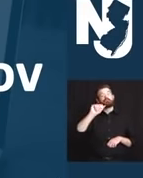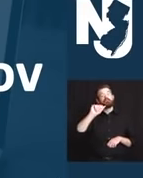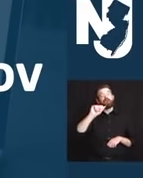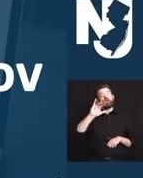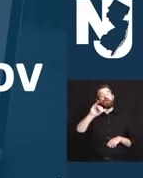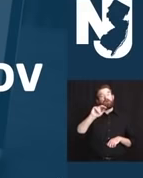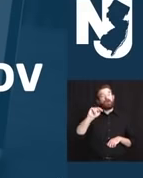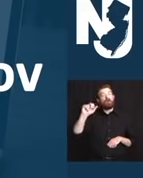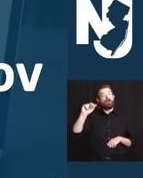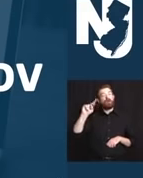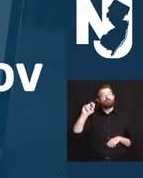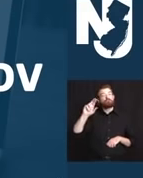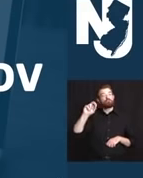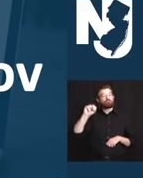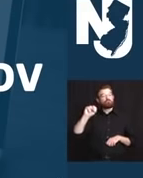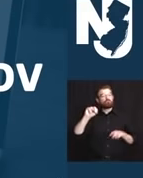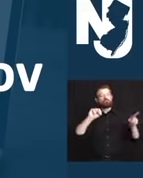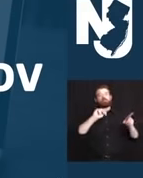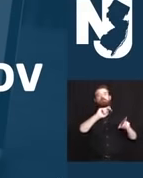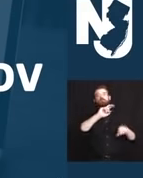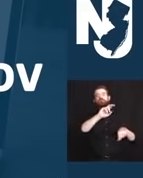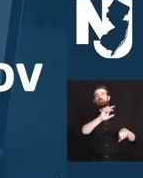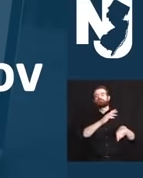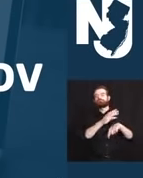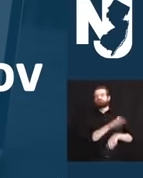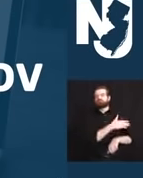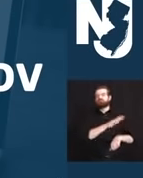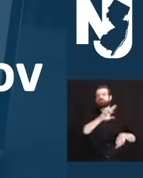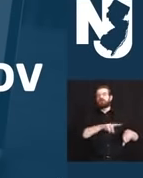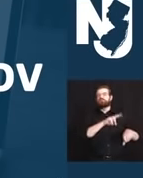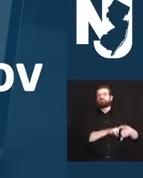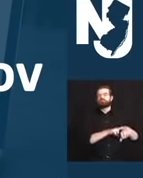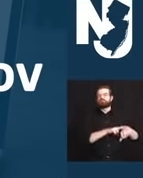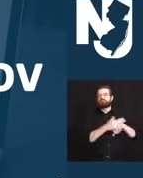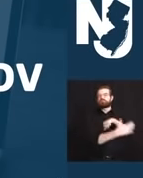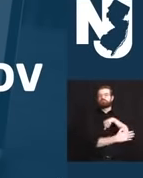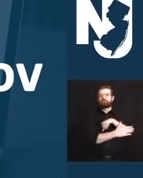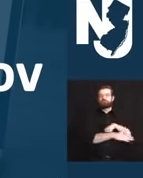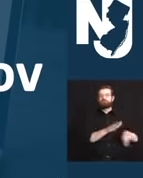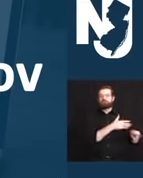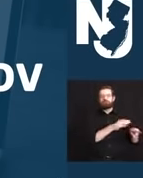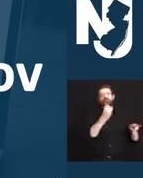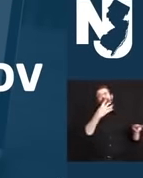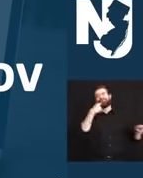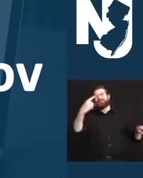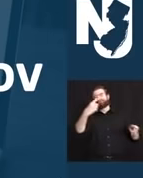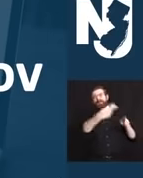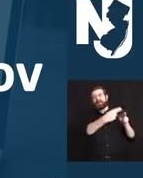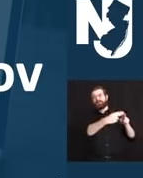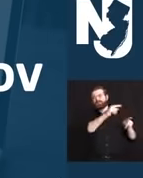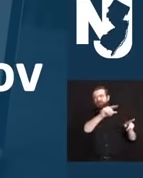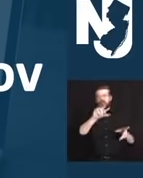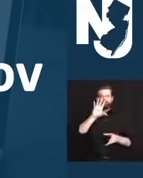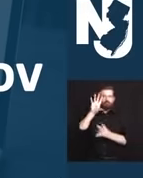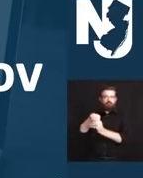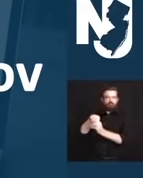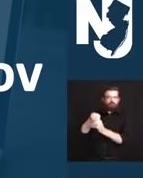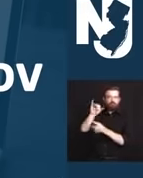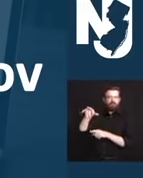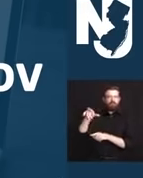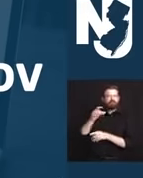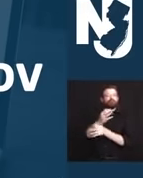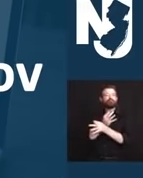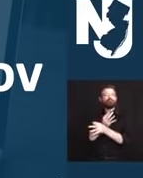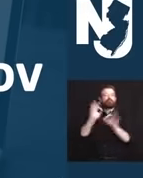giant, opening remarks. Among others, and I'm not going to name them all, the widow of